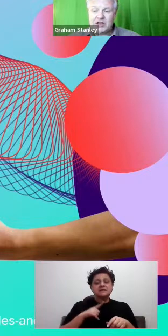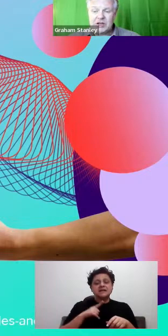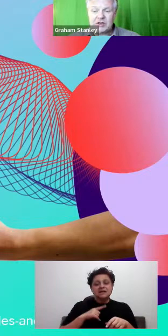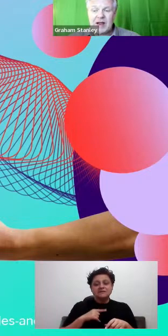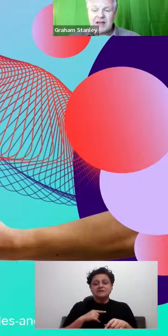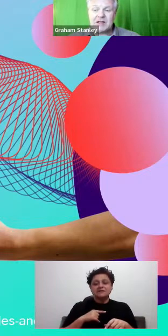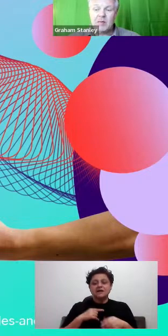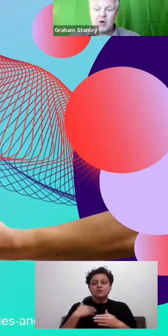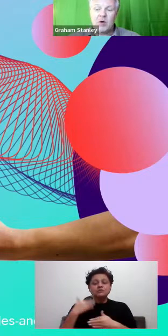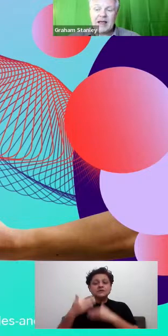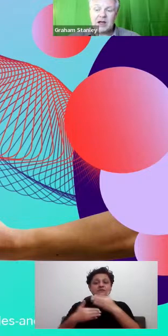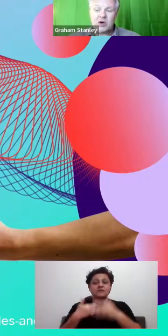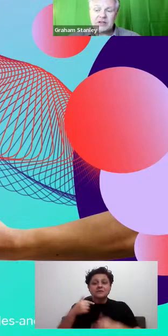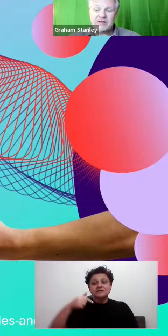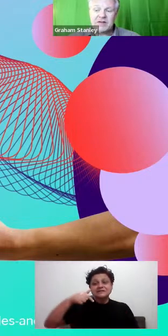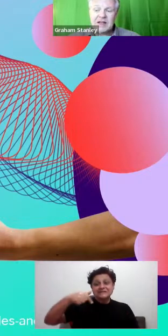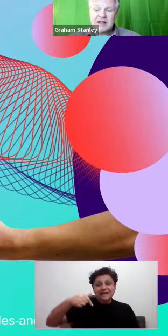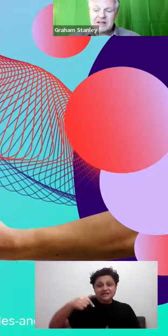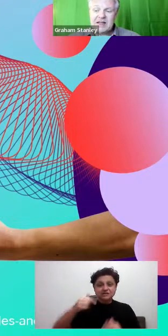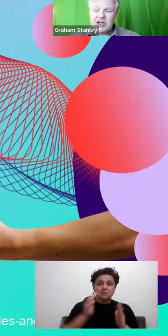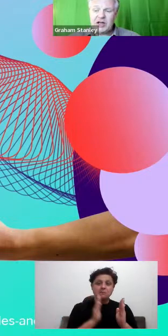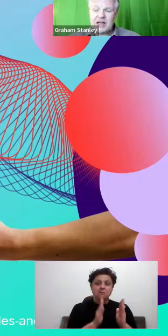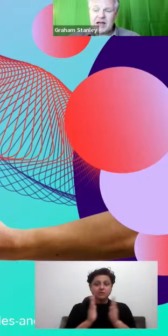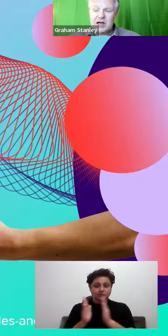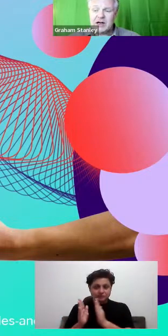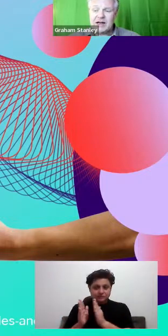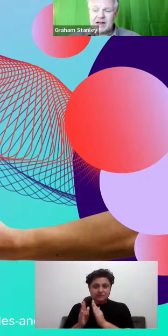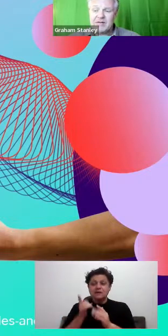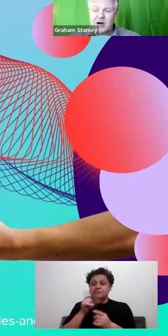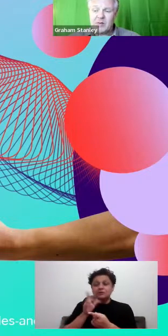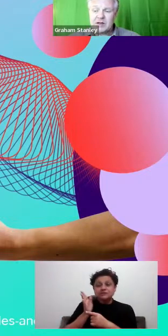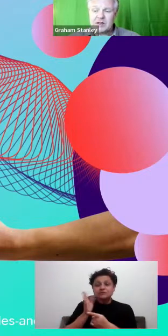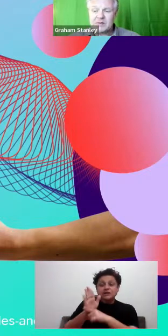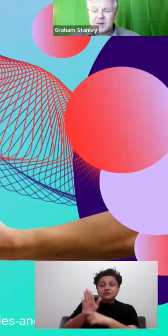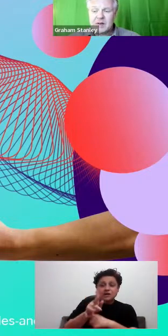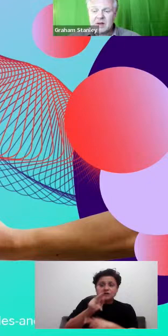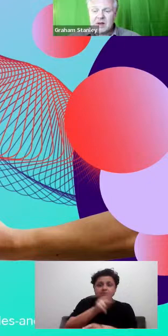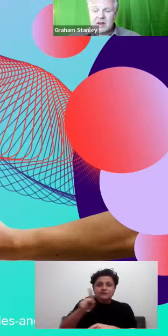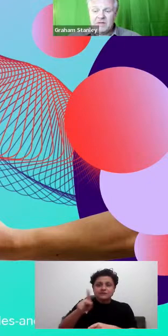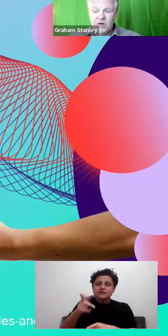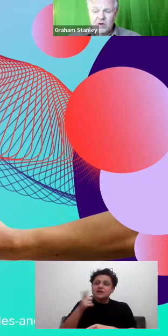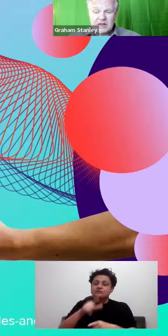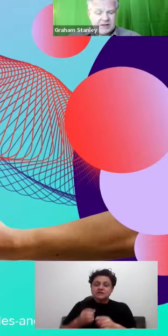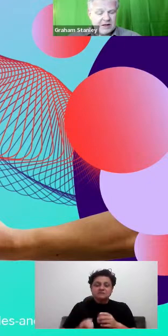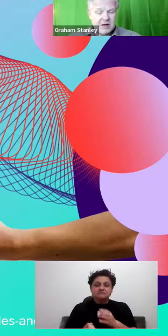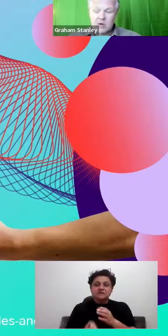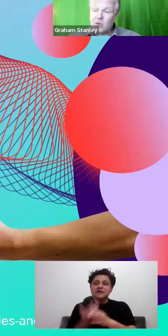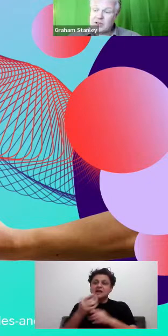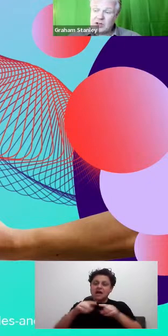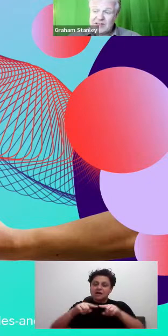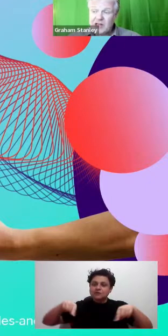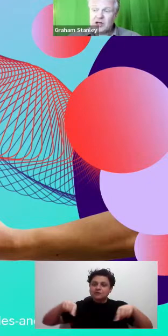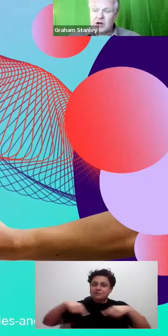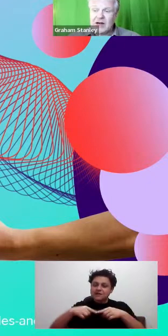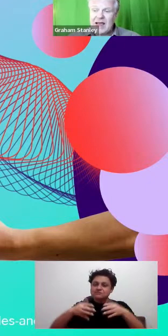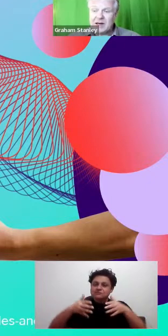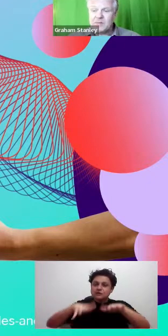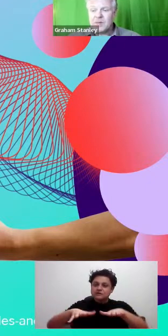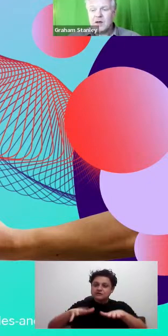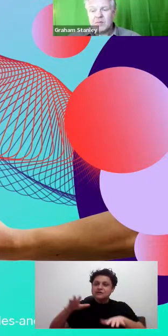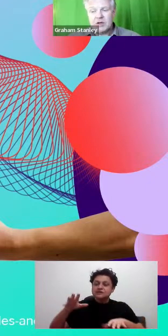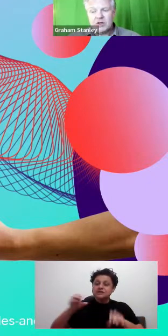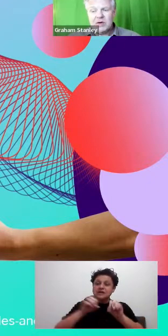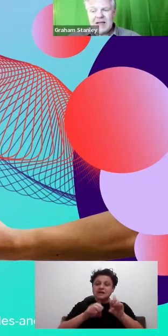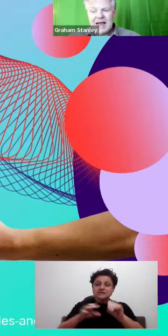help teachers create a more inclusive teaching and learning environment. The focus was on teaching